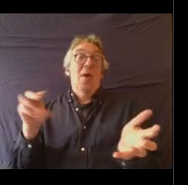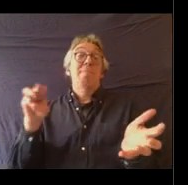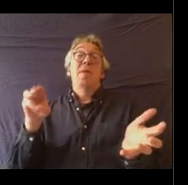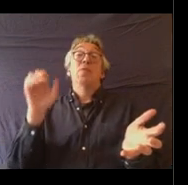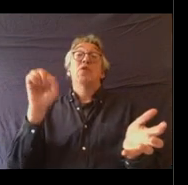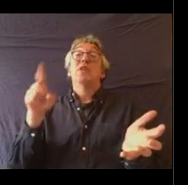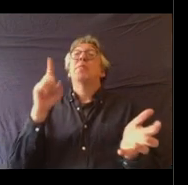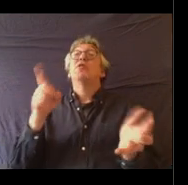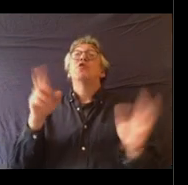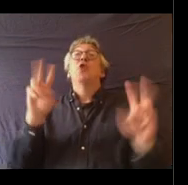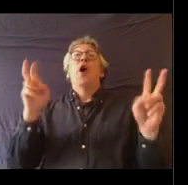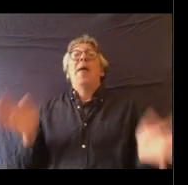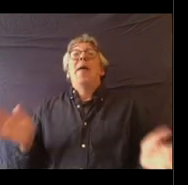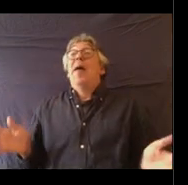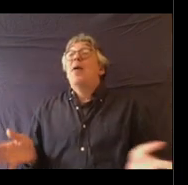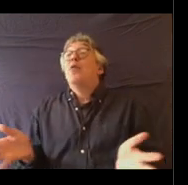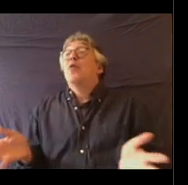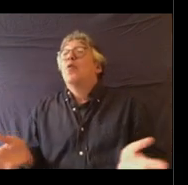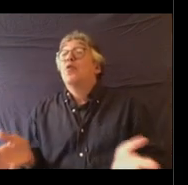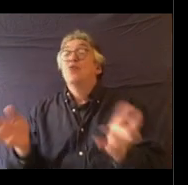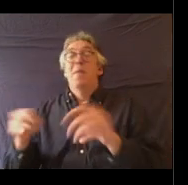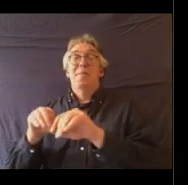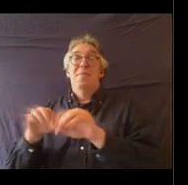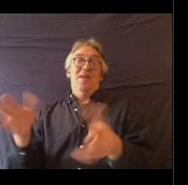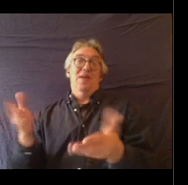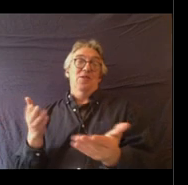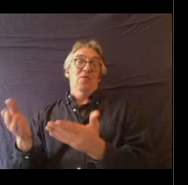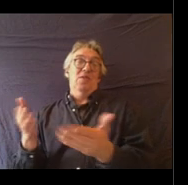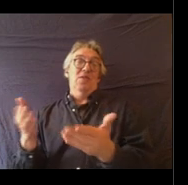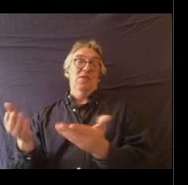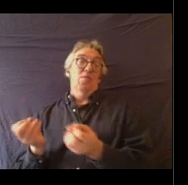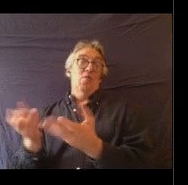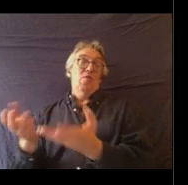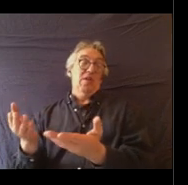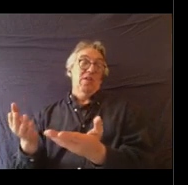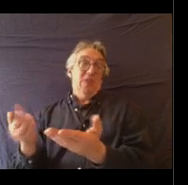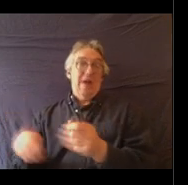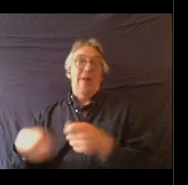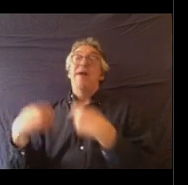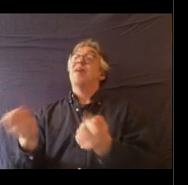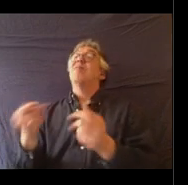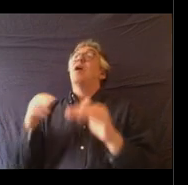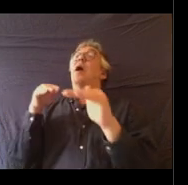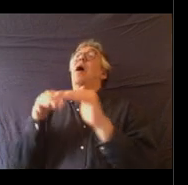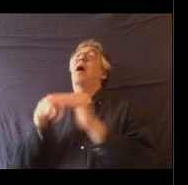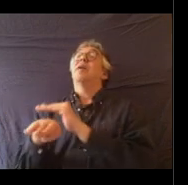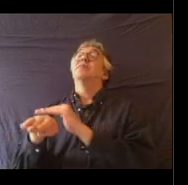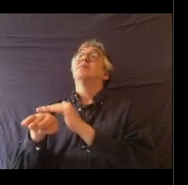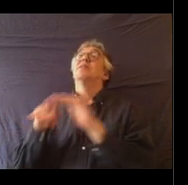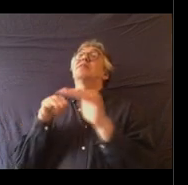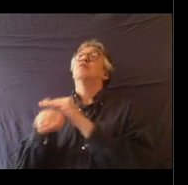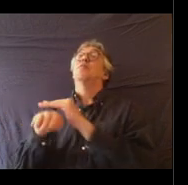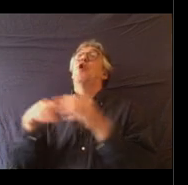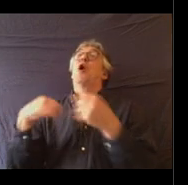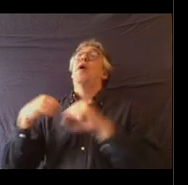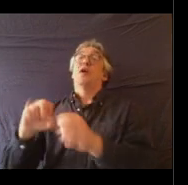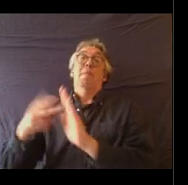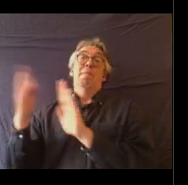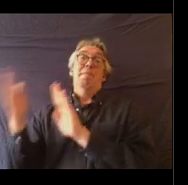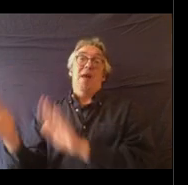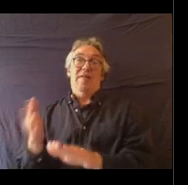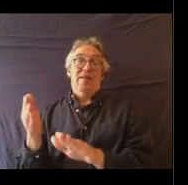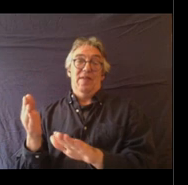shall encourage media service providers to develop accessibility action plans in respect to continuously,